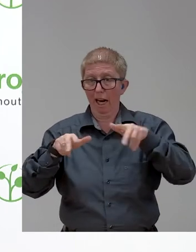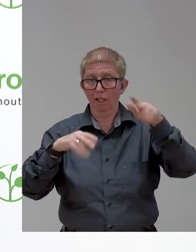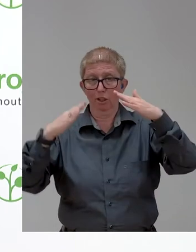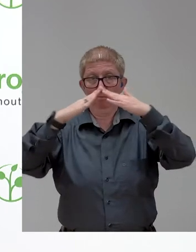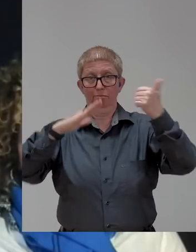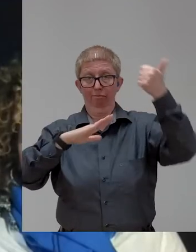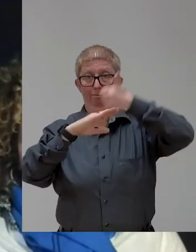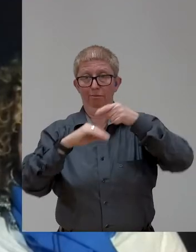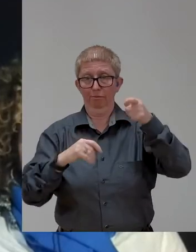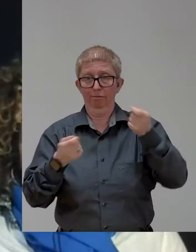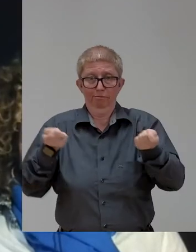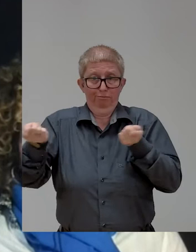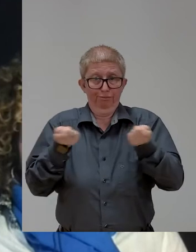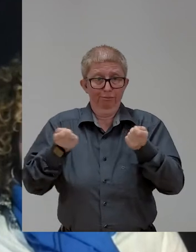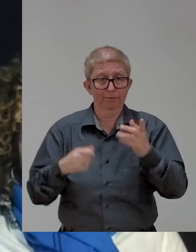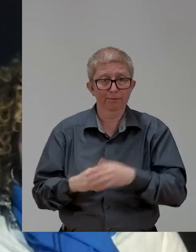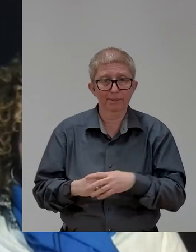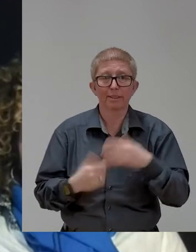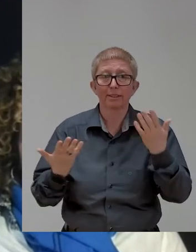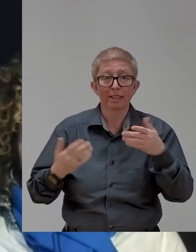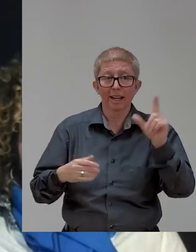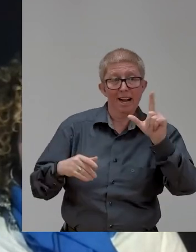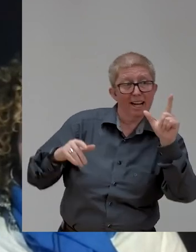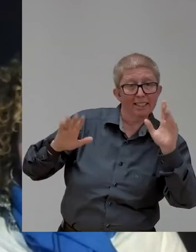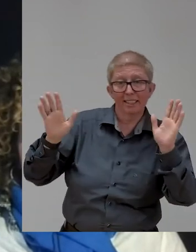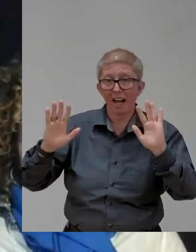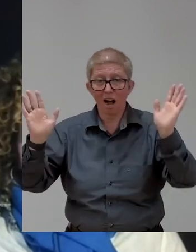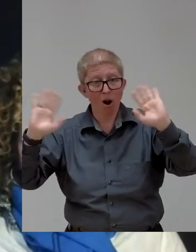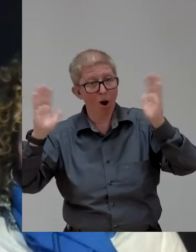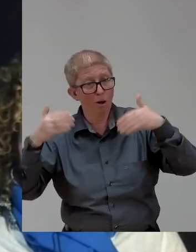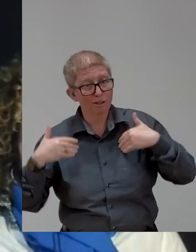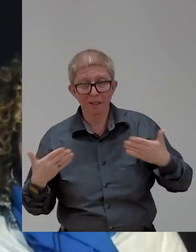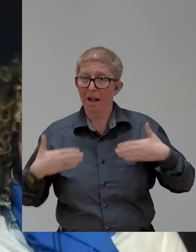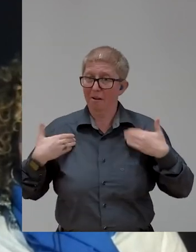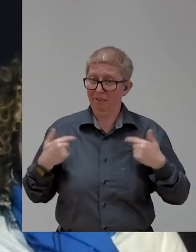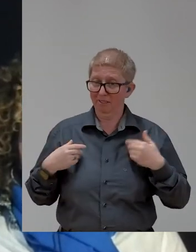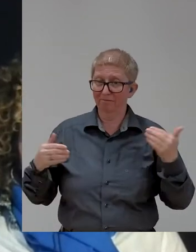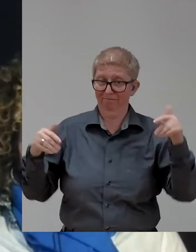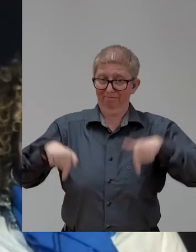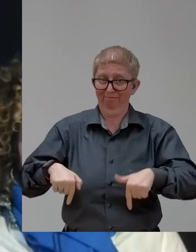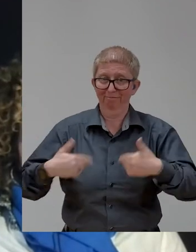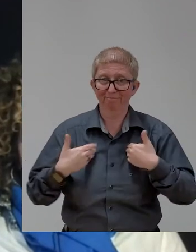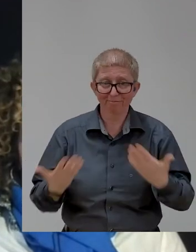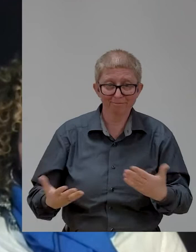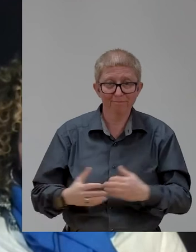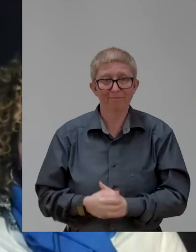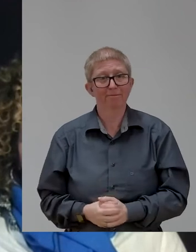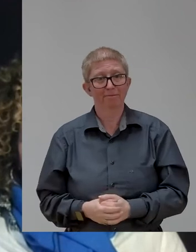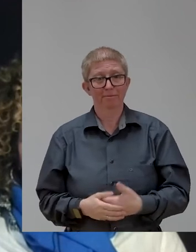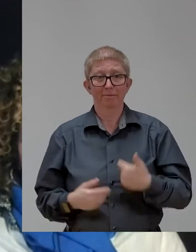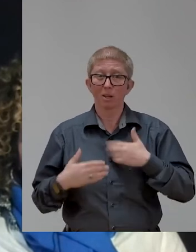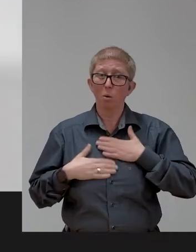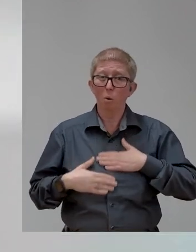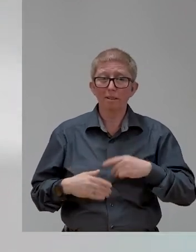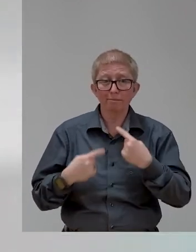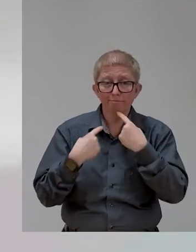Hi, Michael. Thank you very much, and it's a pleasure to be here. I actually would like to introduce